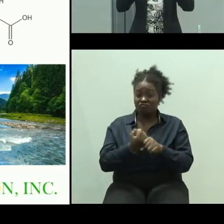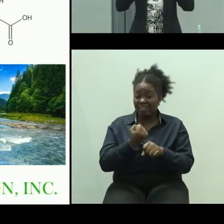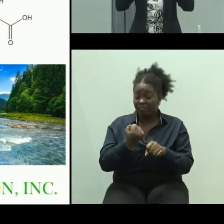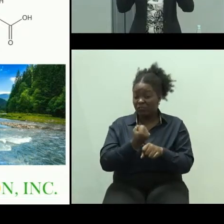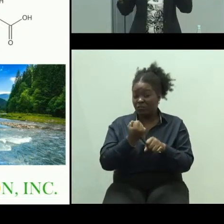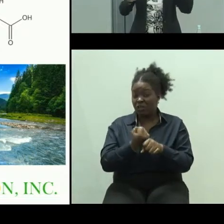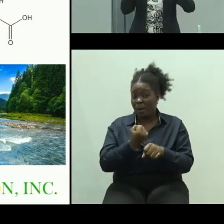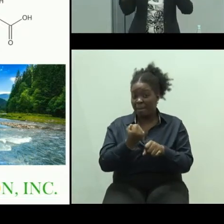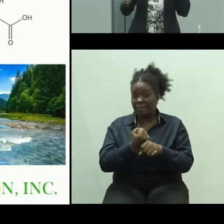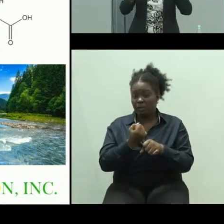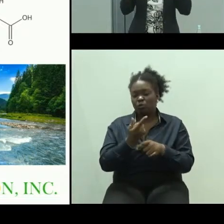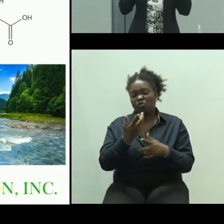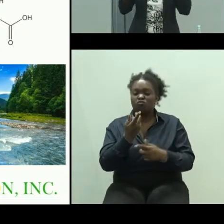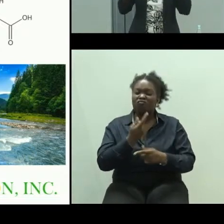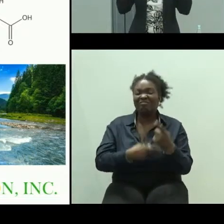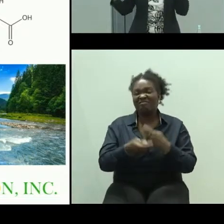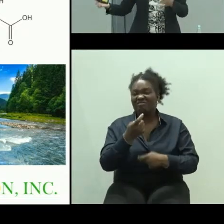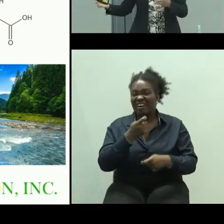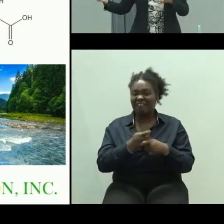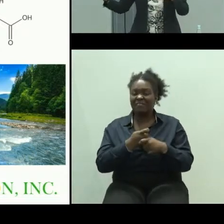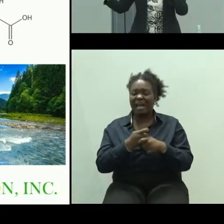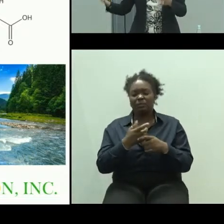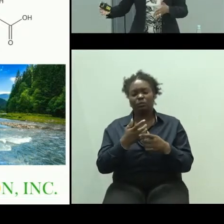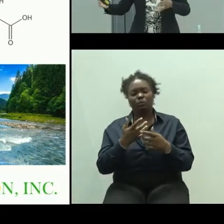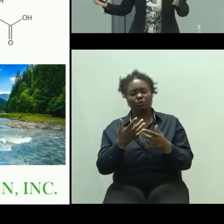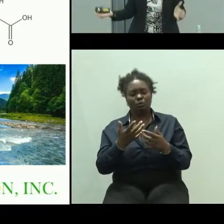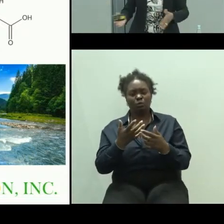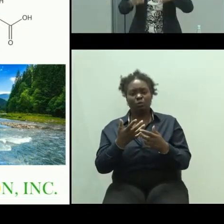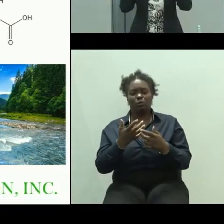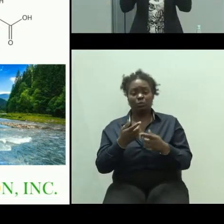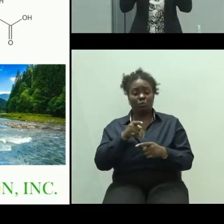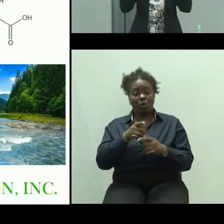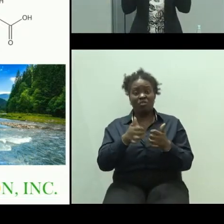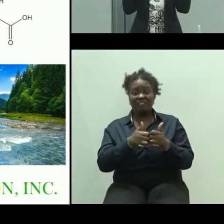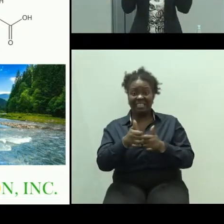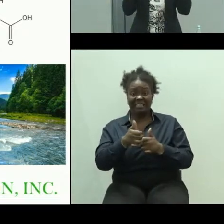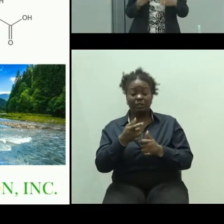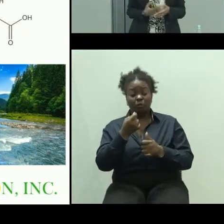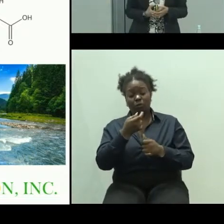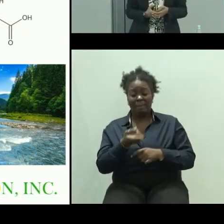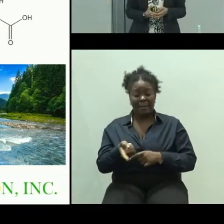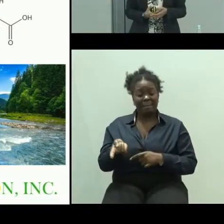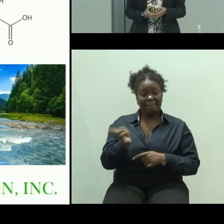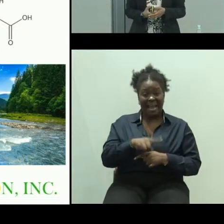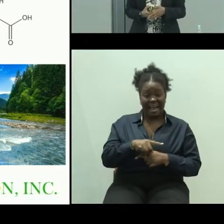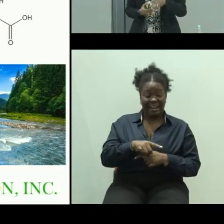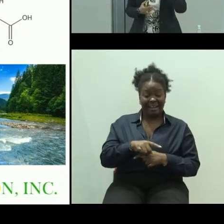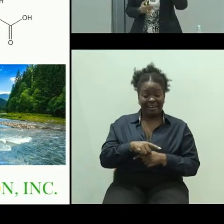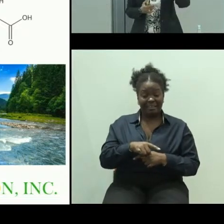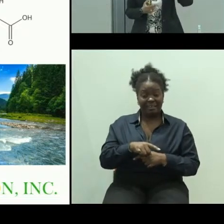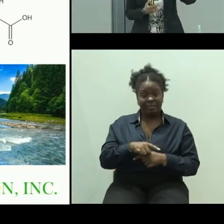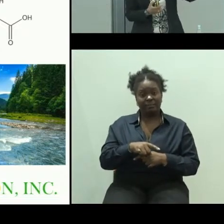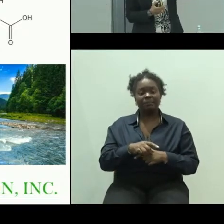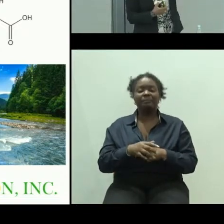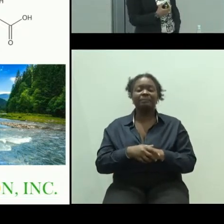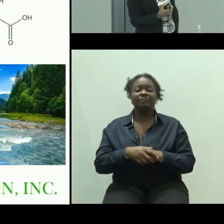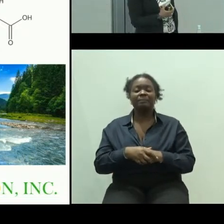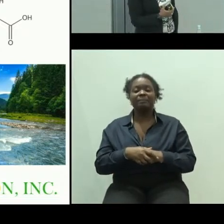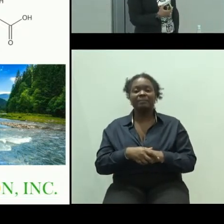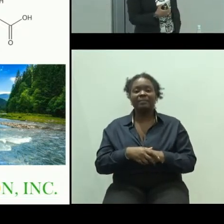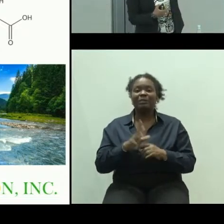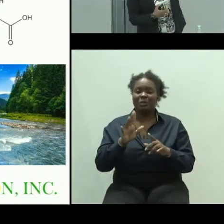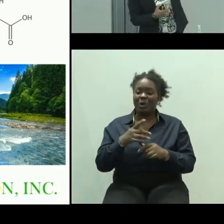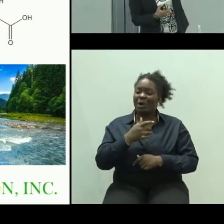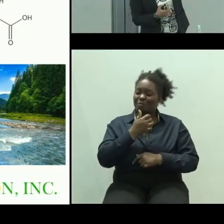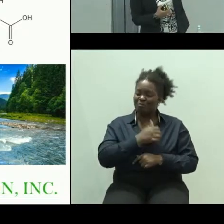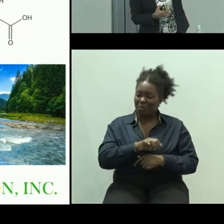to renovate or get those facilities back up again and cleared of all the fouling. So I had promised I would